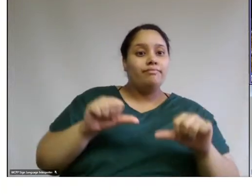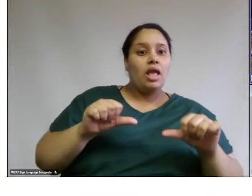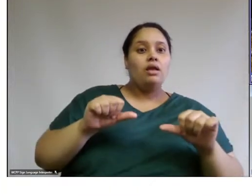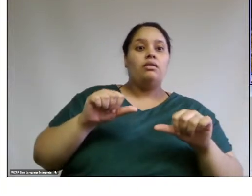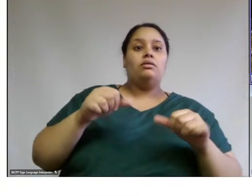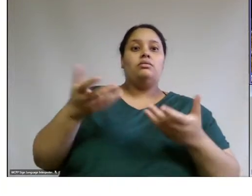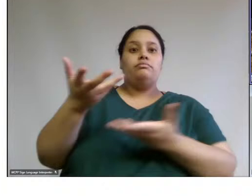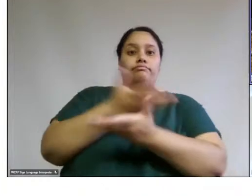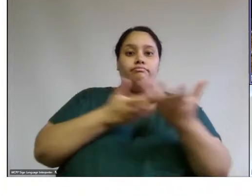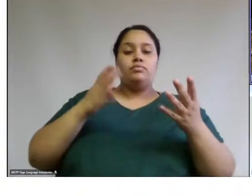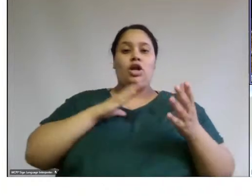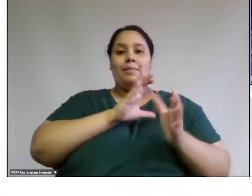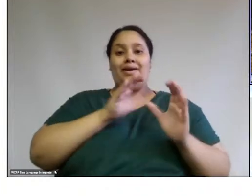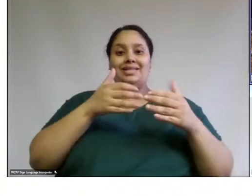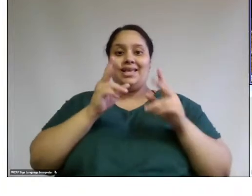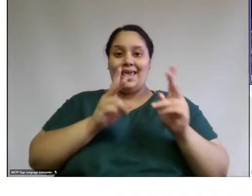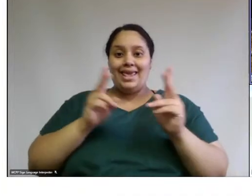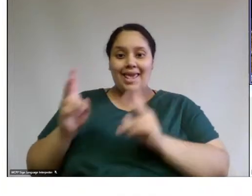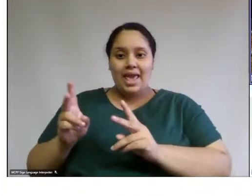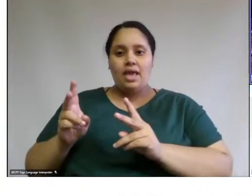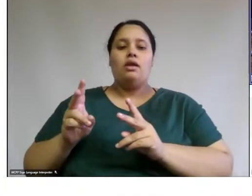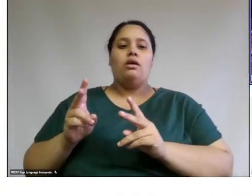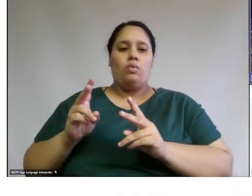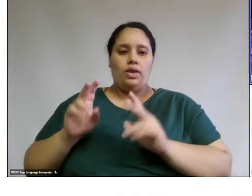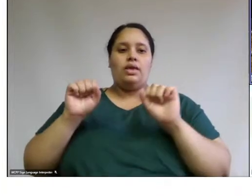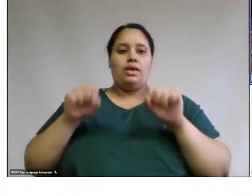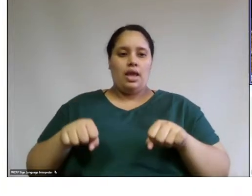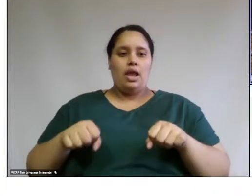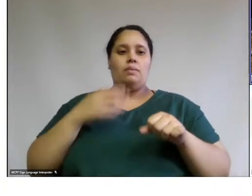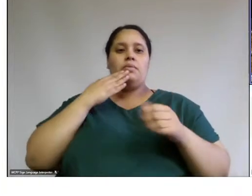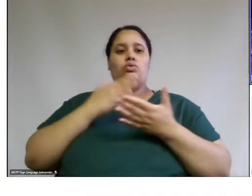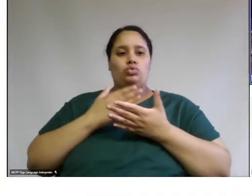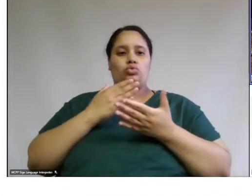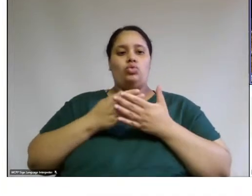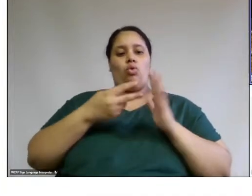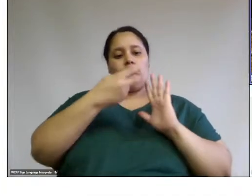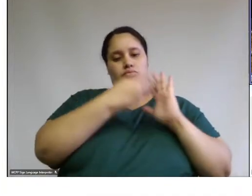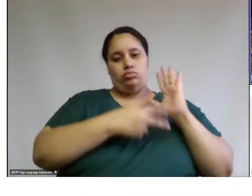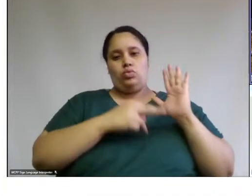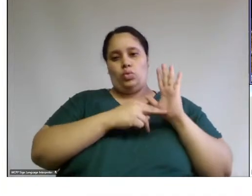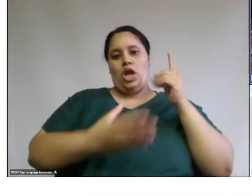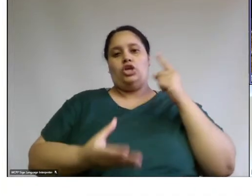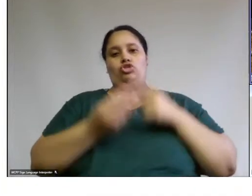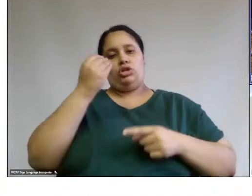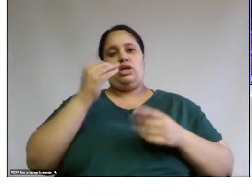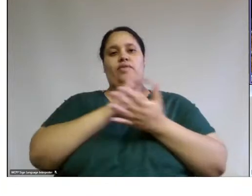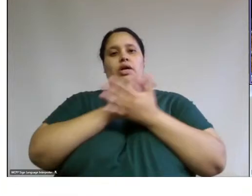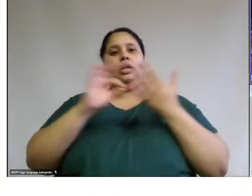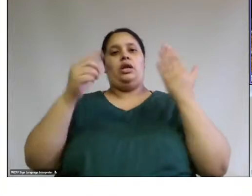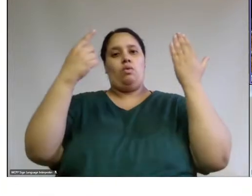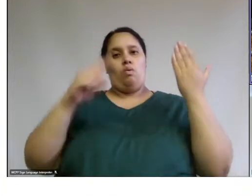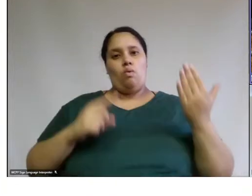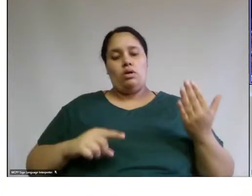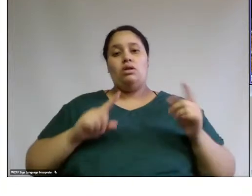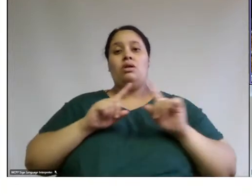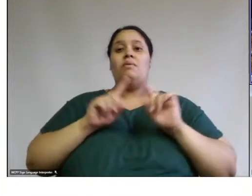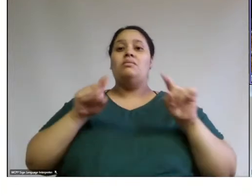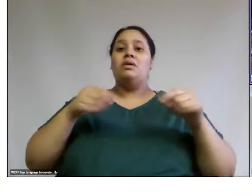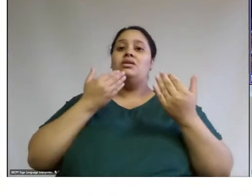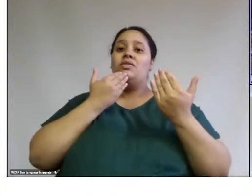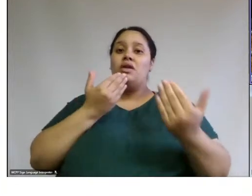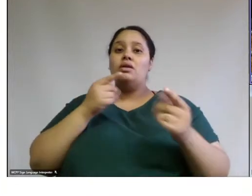of this committee and can then give and say that we have achieved a clean audit. But I do want to thank